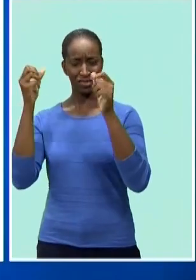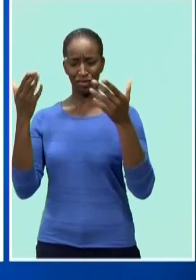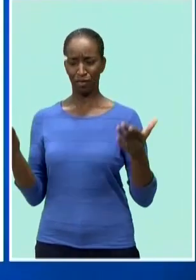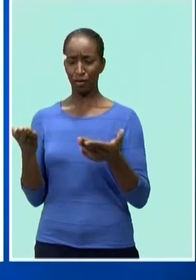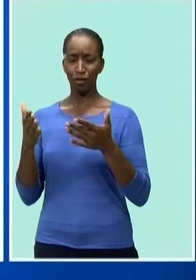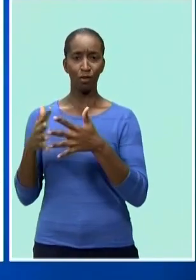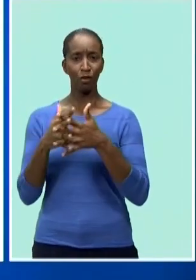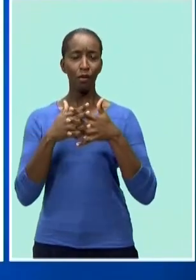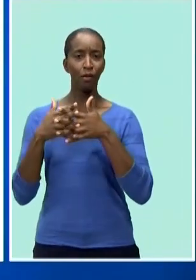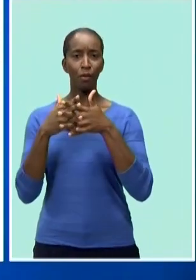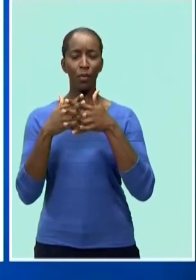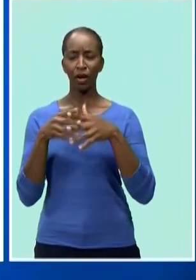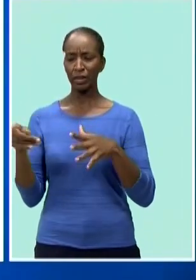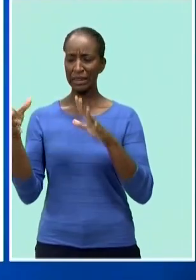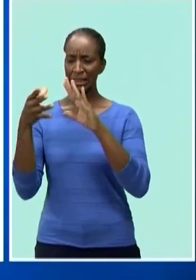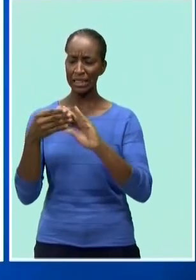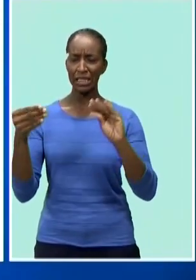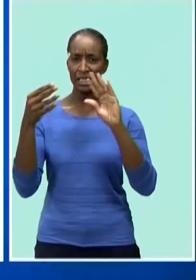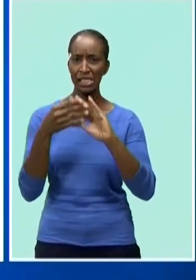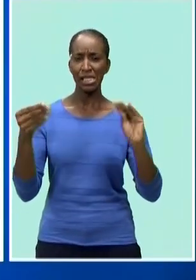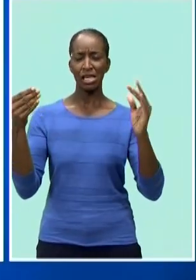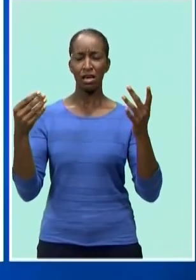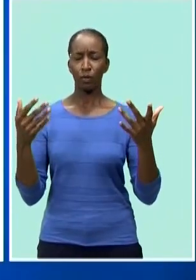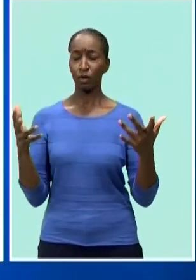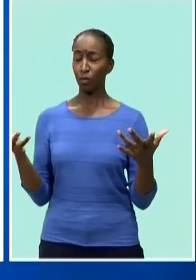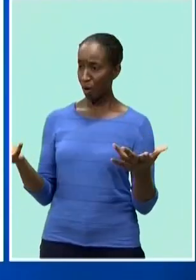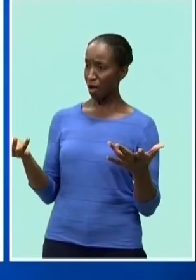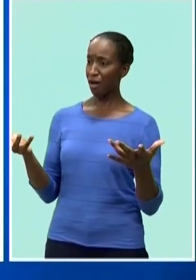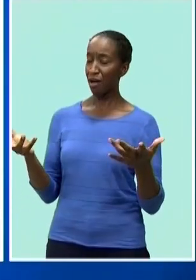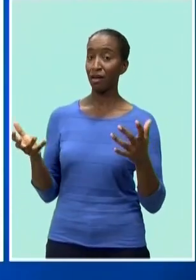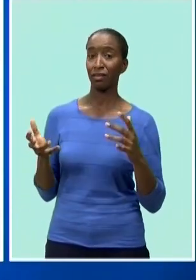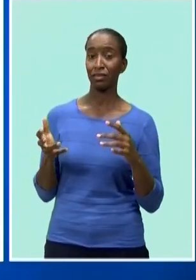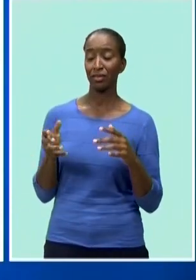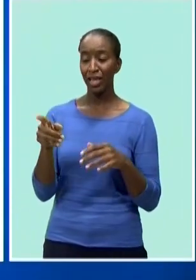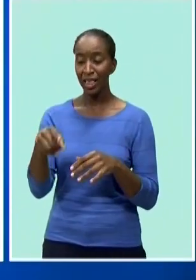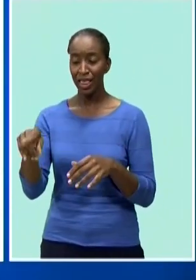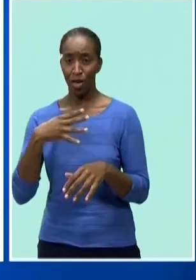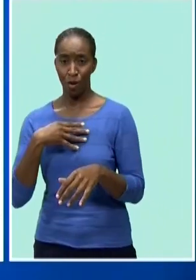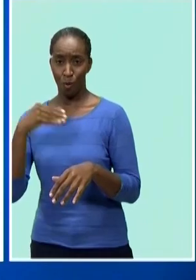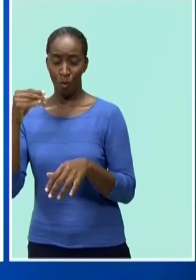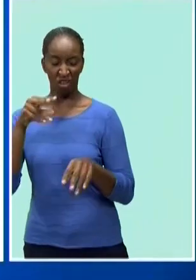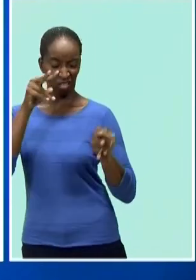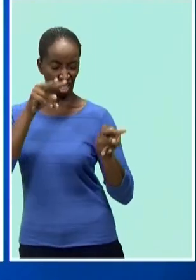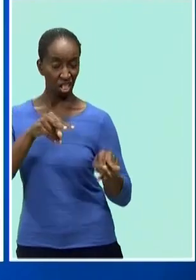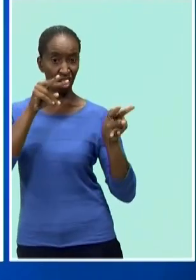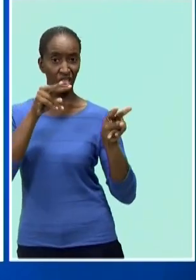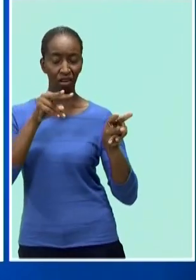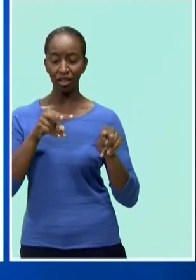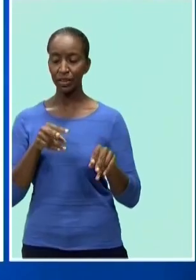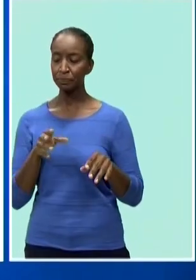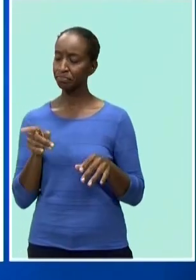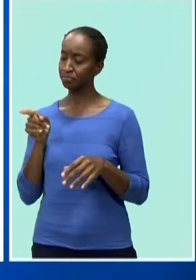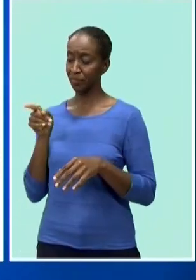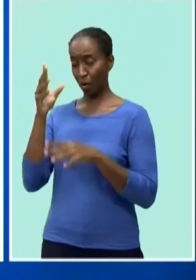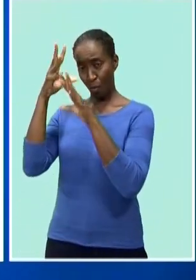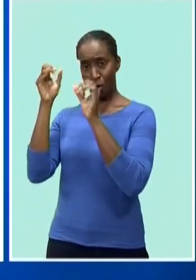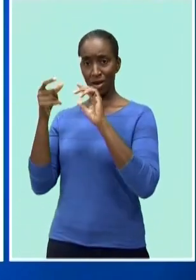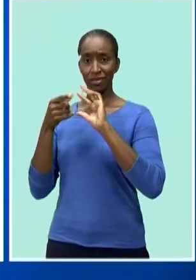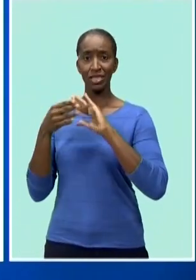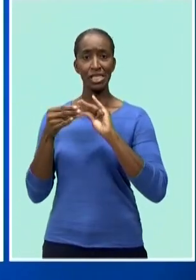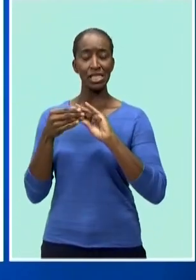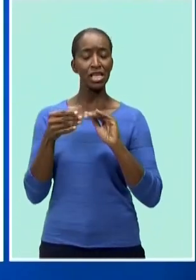quote, some very fine people on both sides. Very fine people on both sides? With